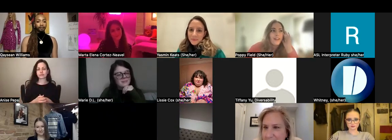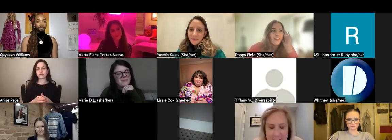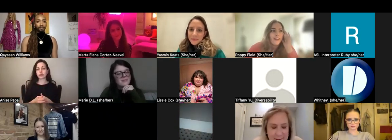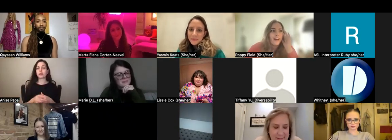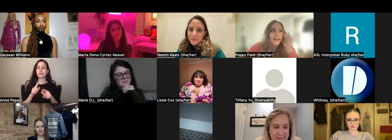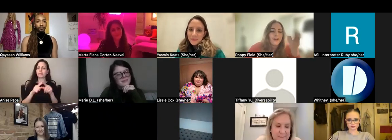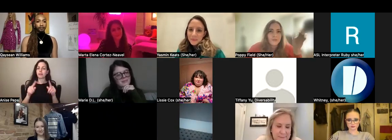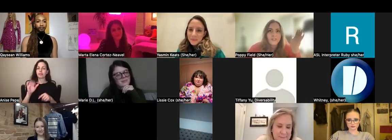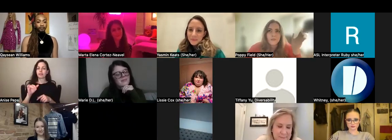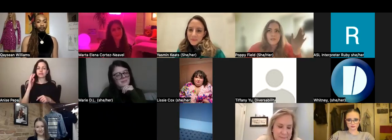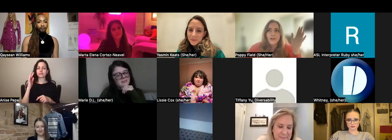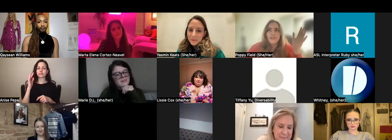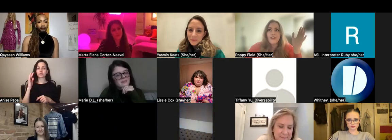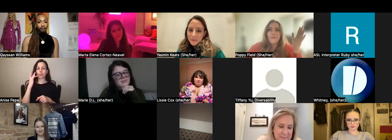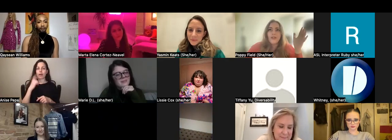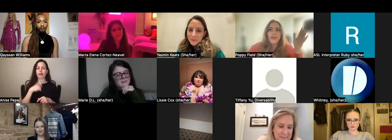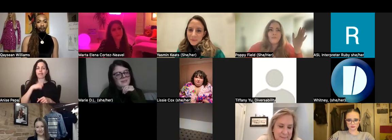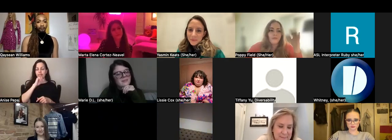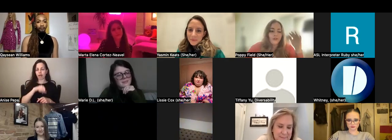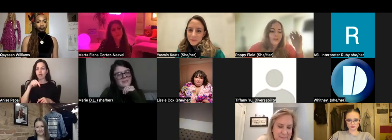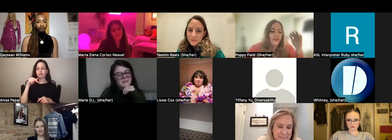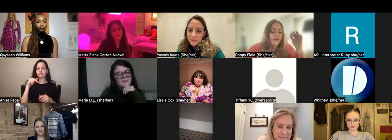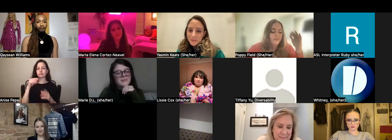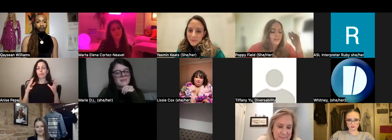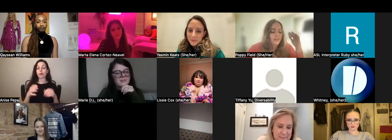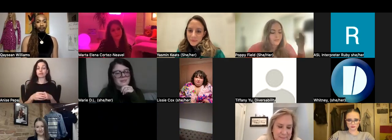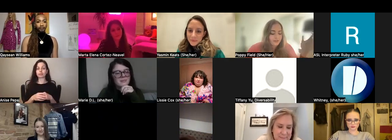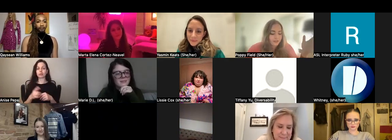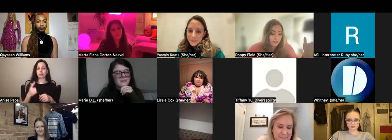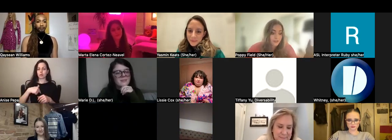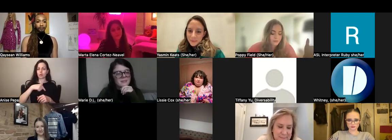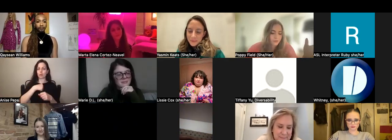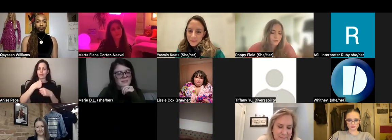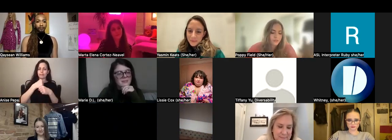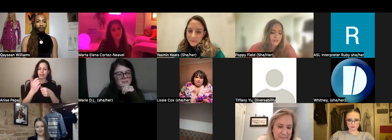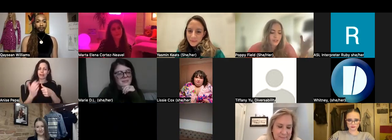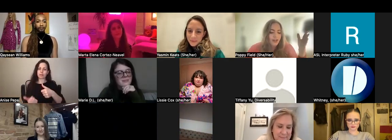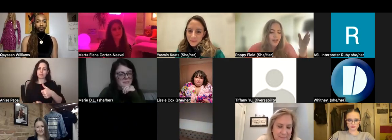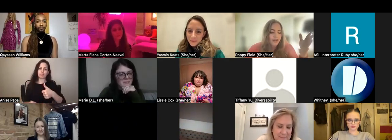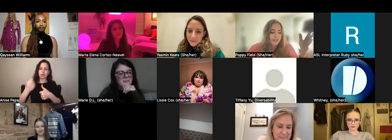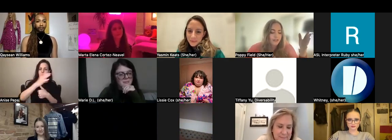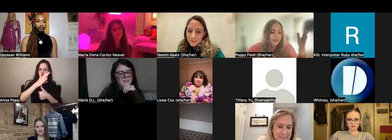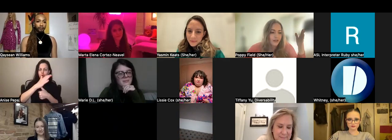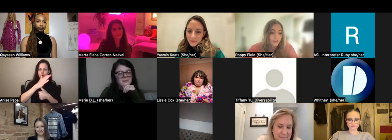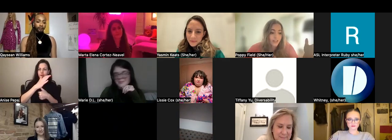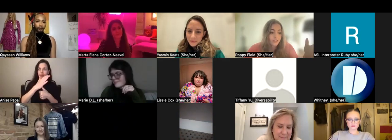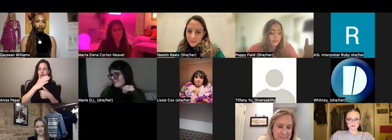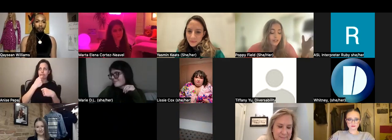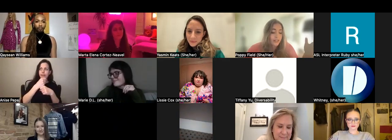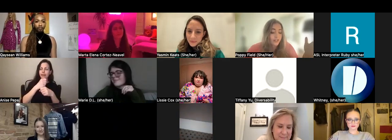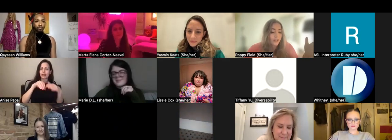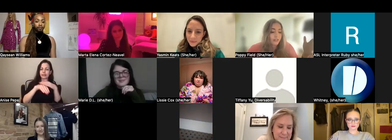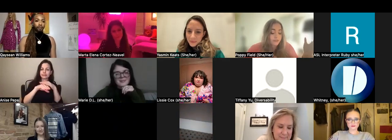why I think I love Open Style Lab so much, is that we prioritize giving accessible tools and education